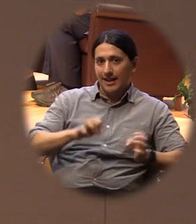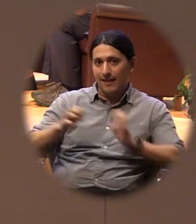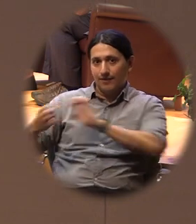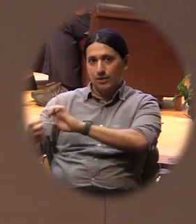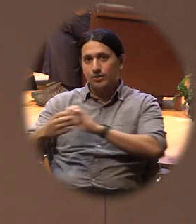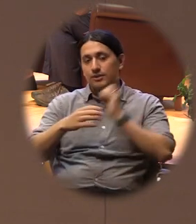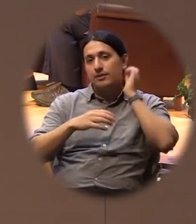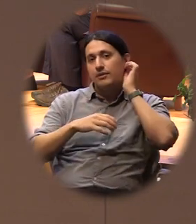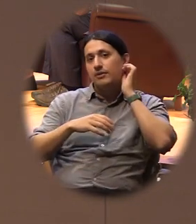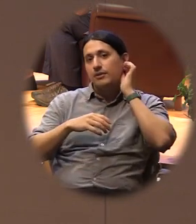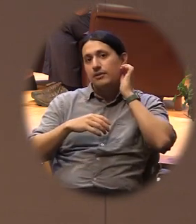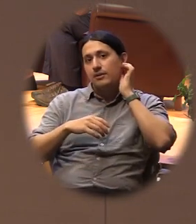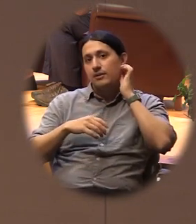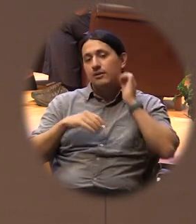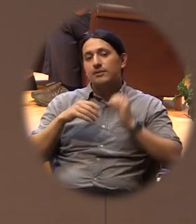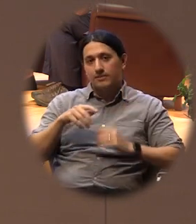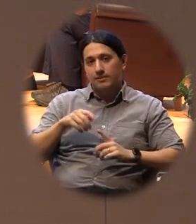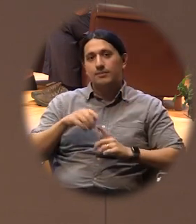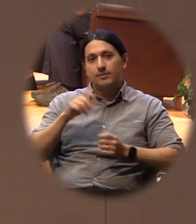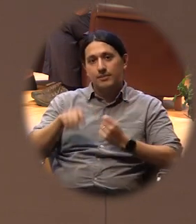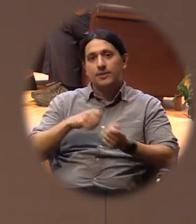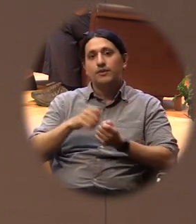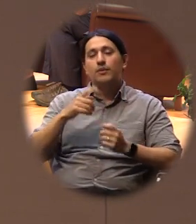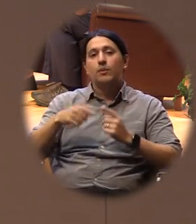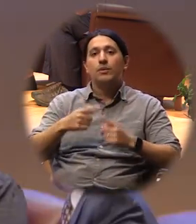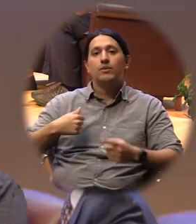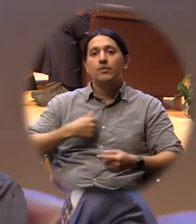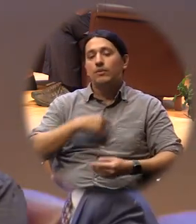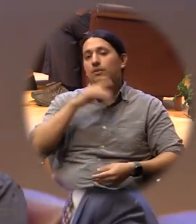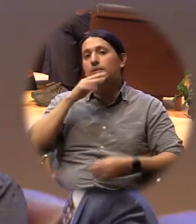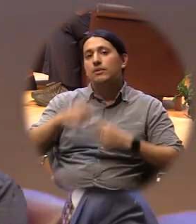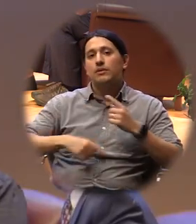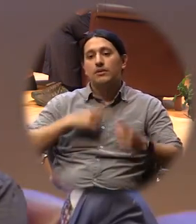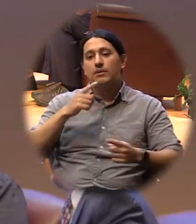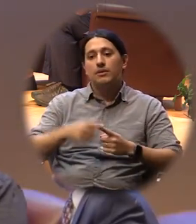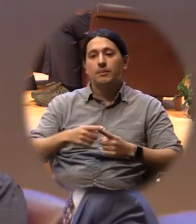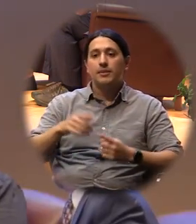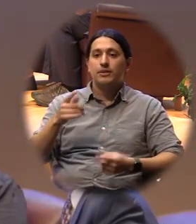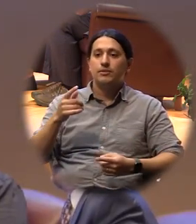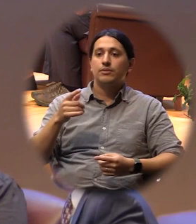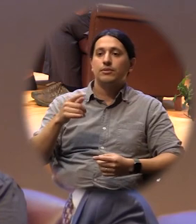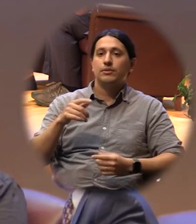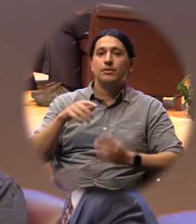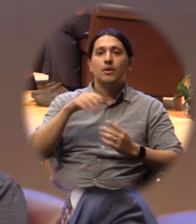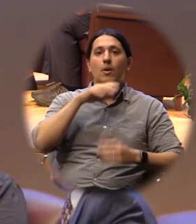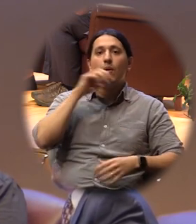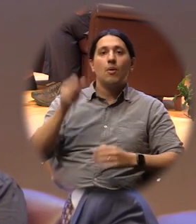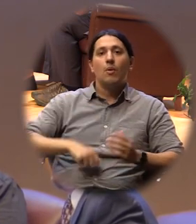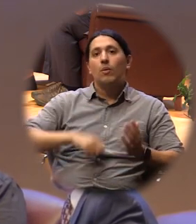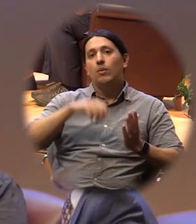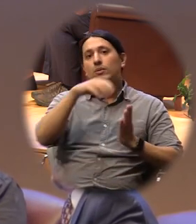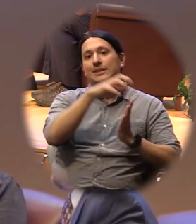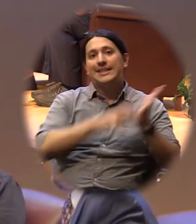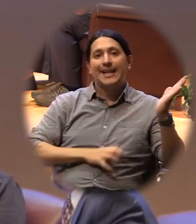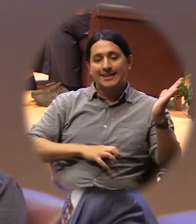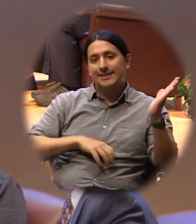that are not where we are now when we think about gender expansiveness and LGBTQ+.